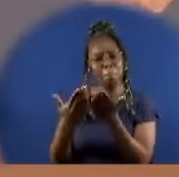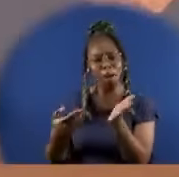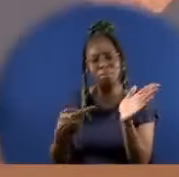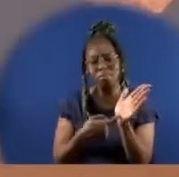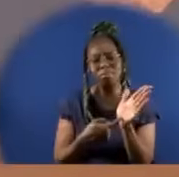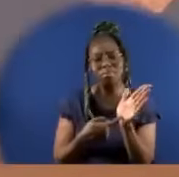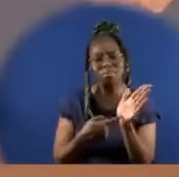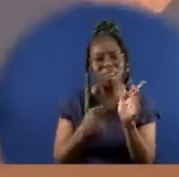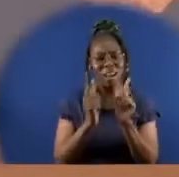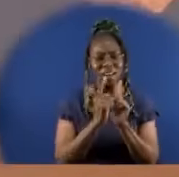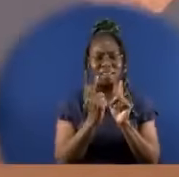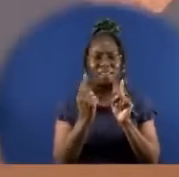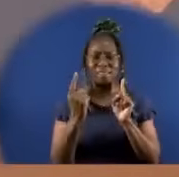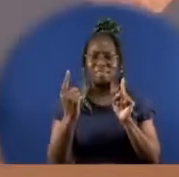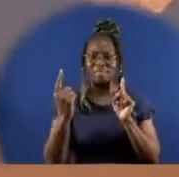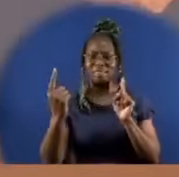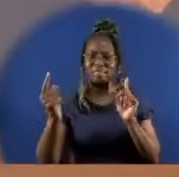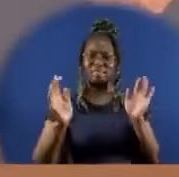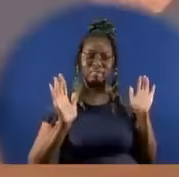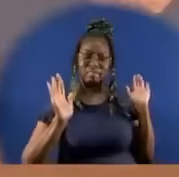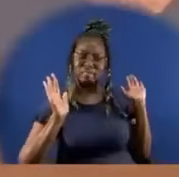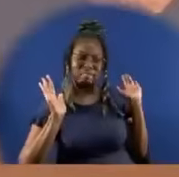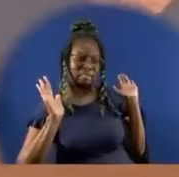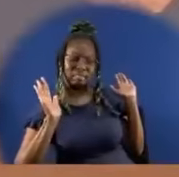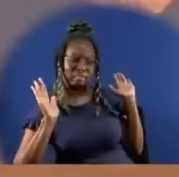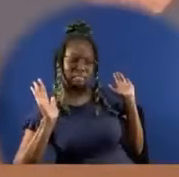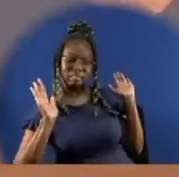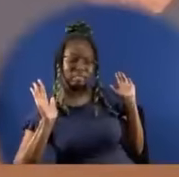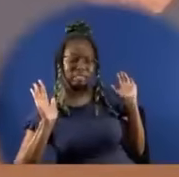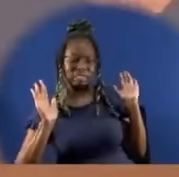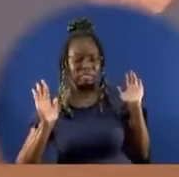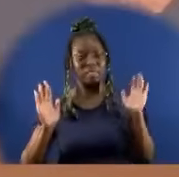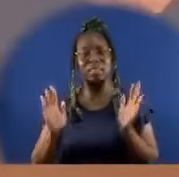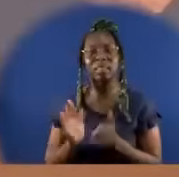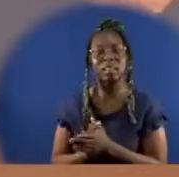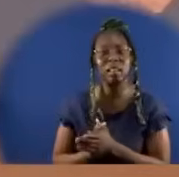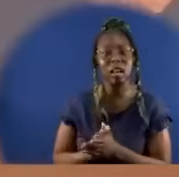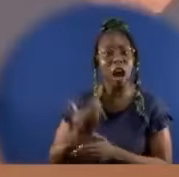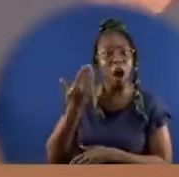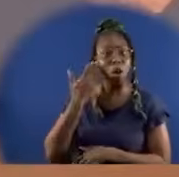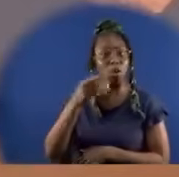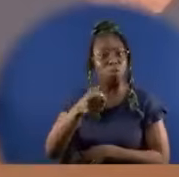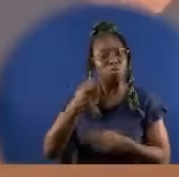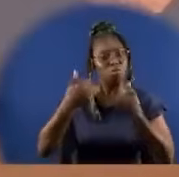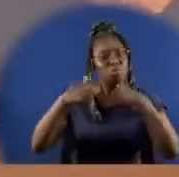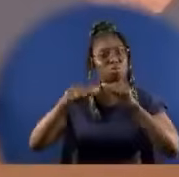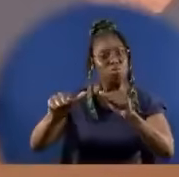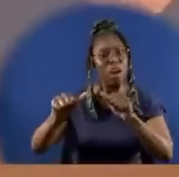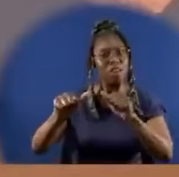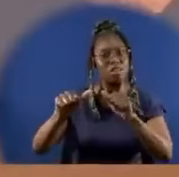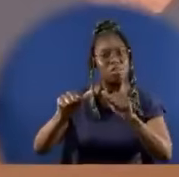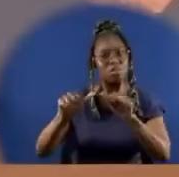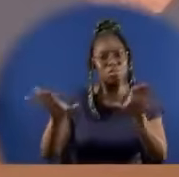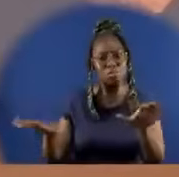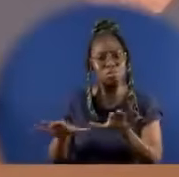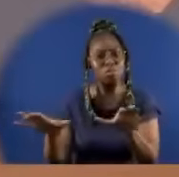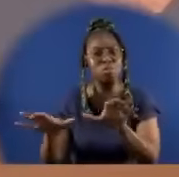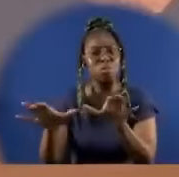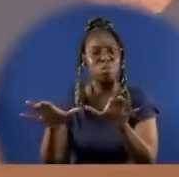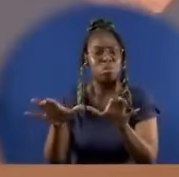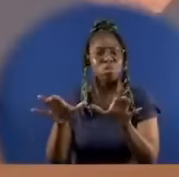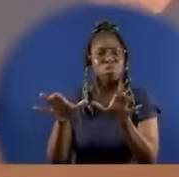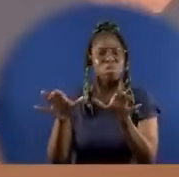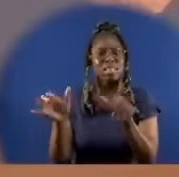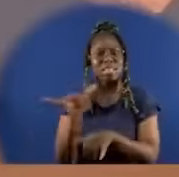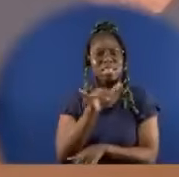flee. I don't know why you trying to cuss your enemy like your enemy cuss you. I wish you get some word in you and you find